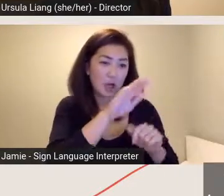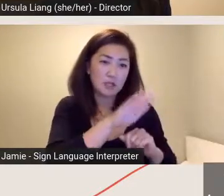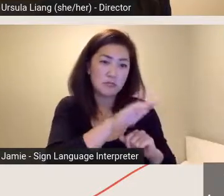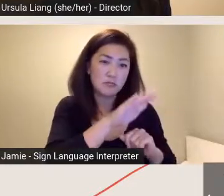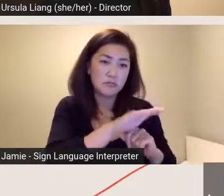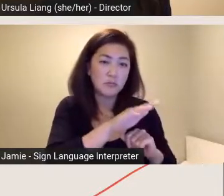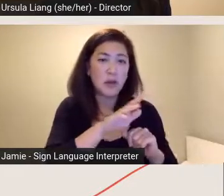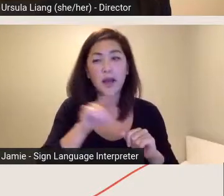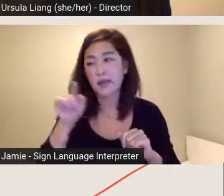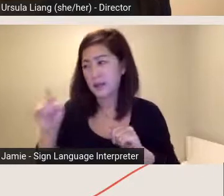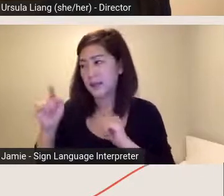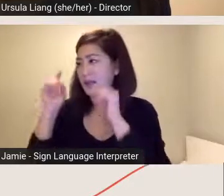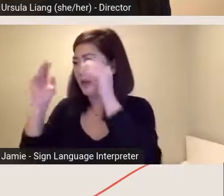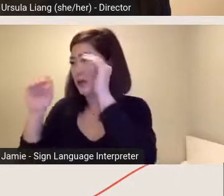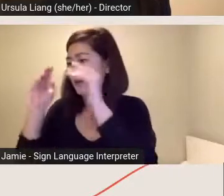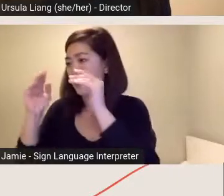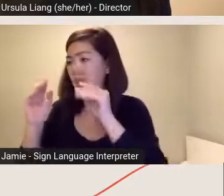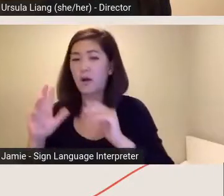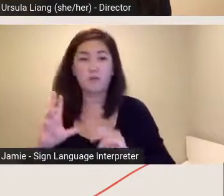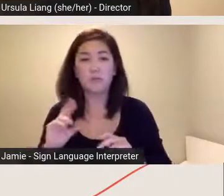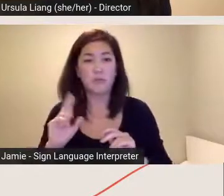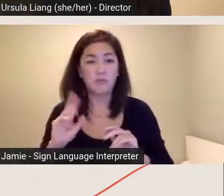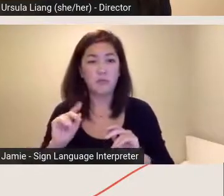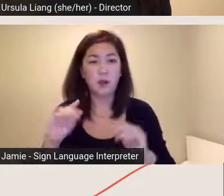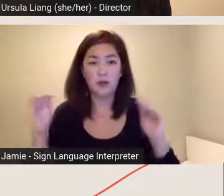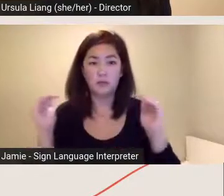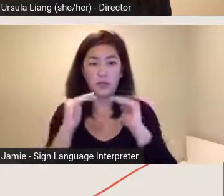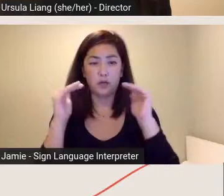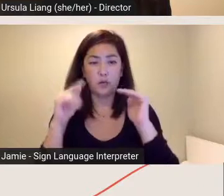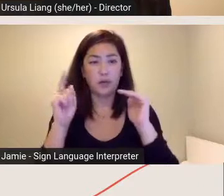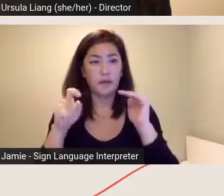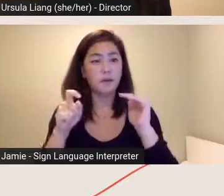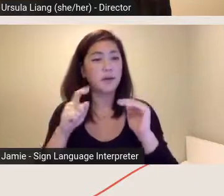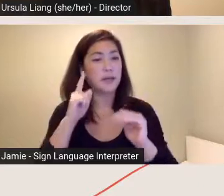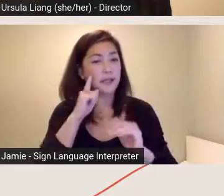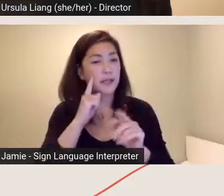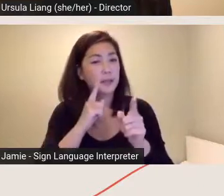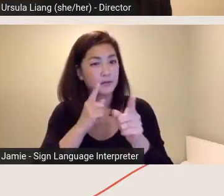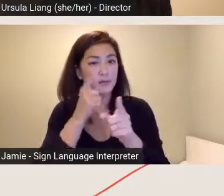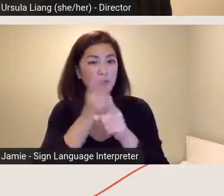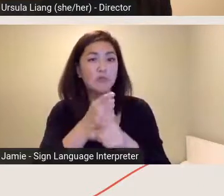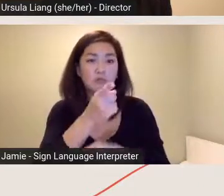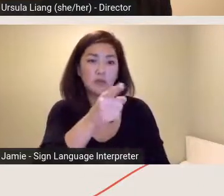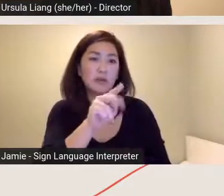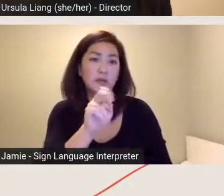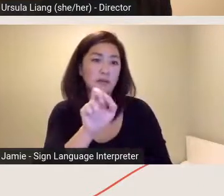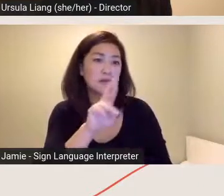an adult, which I thought was really an intelligent move on Ursula's part.